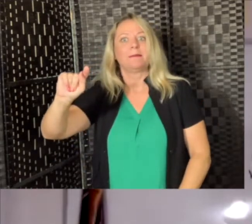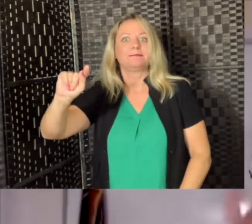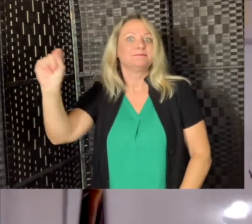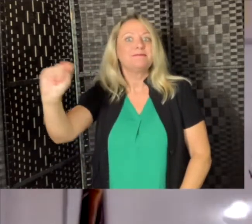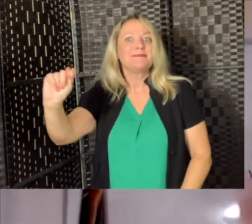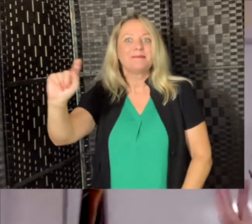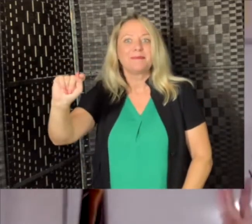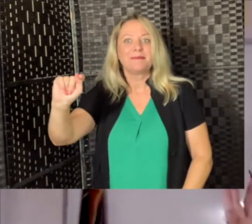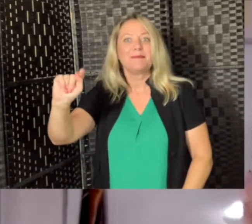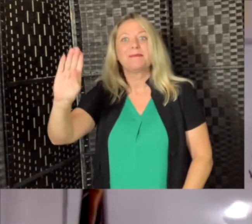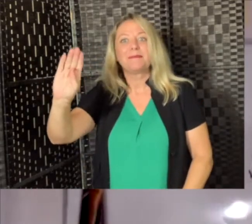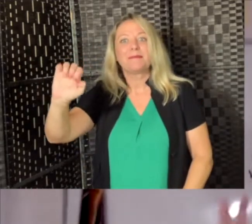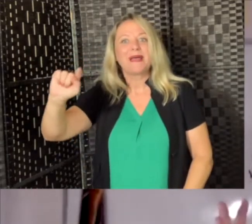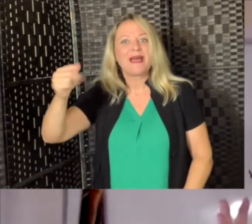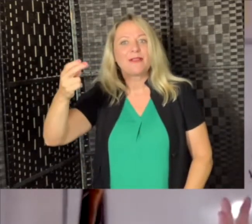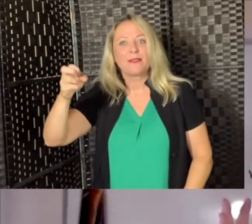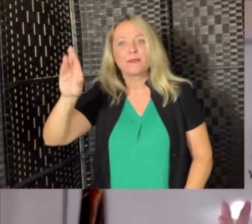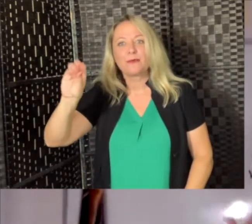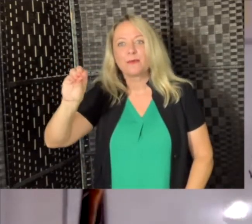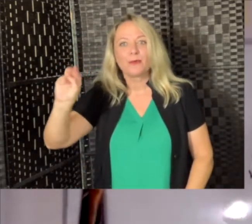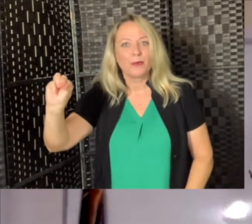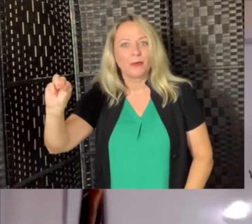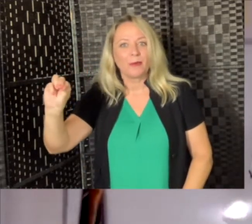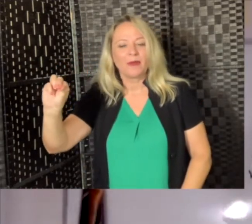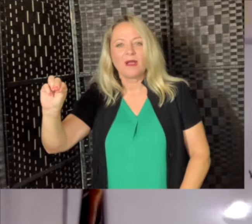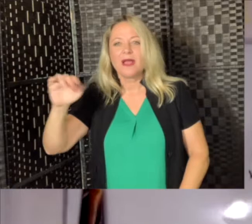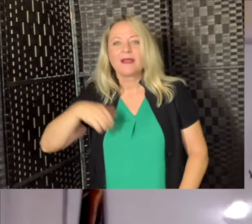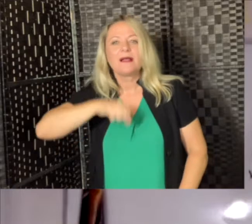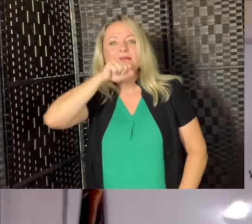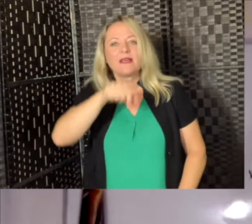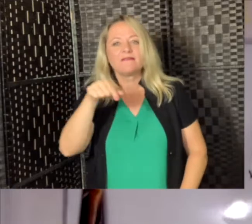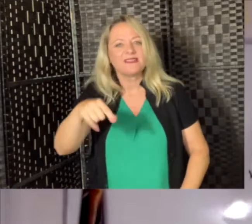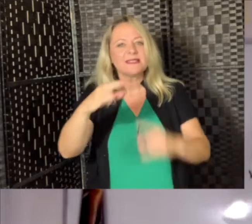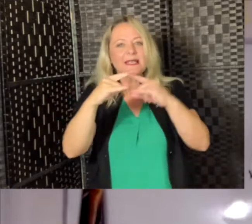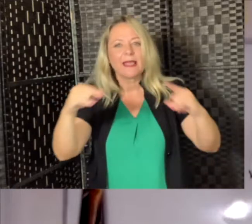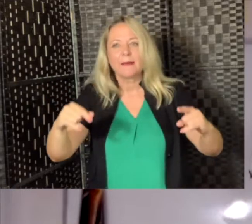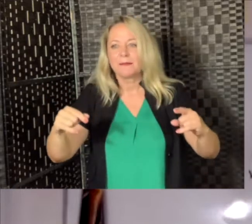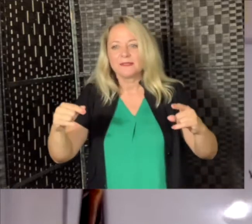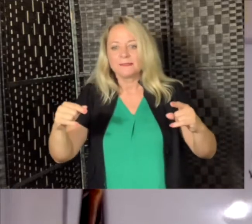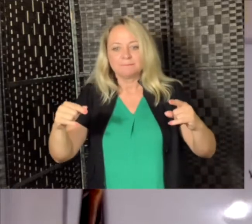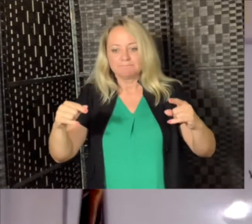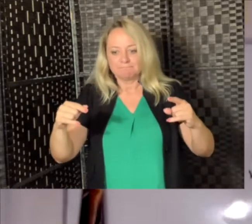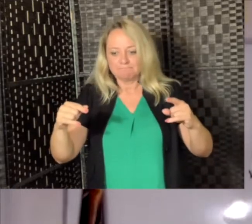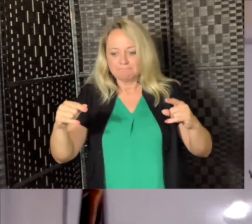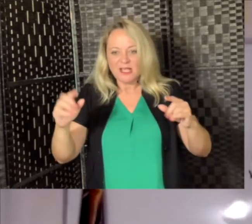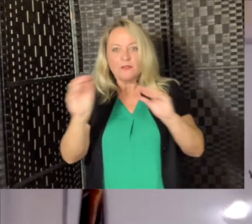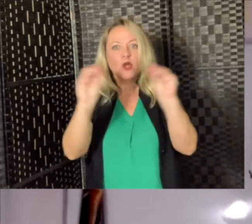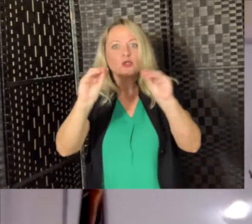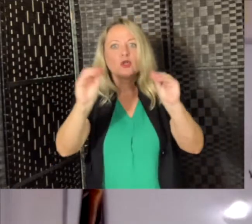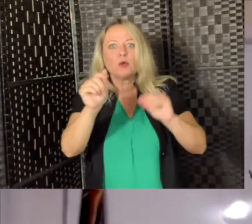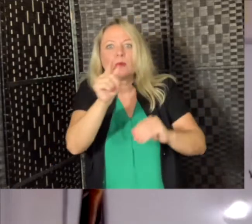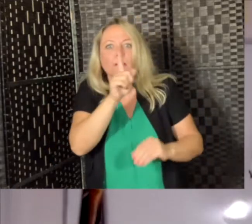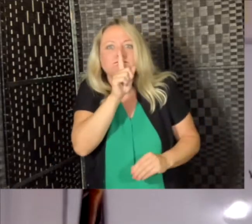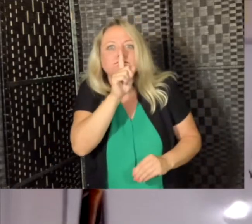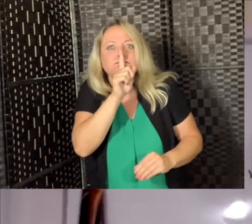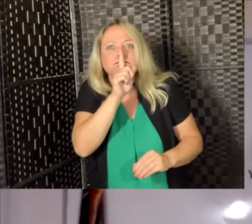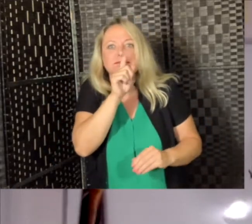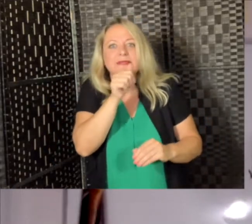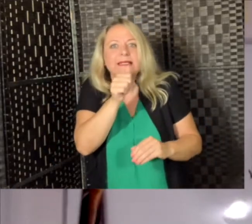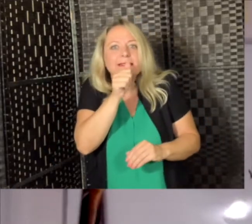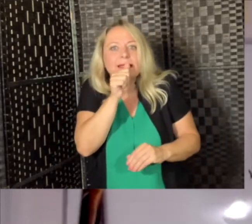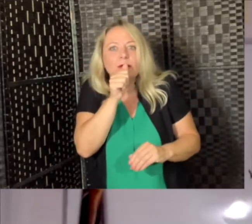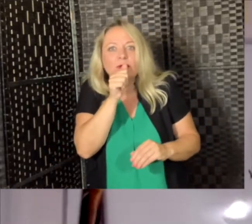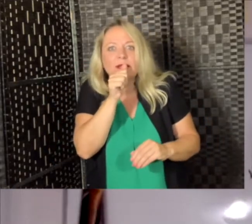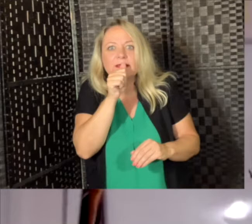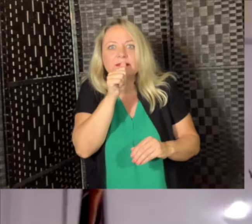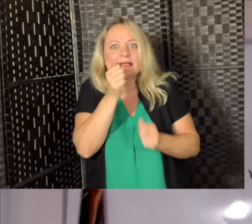Everybody was out there. It's visible. And that's one of the things that I brought back from my travel